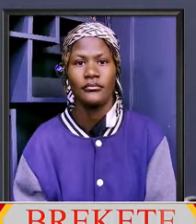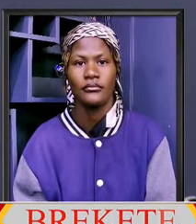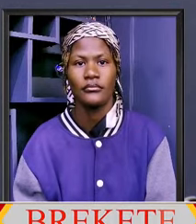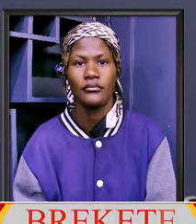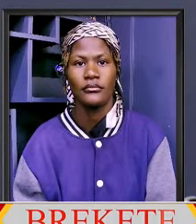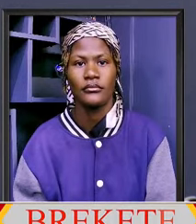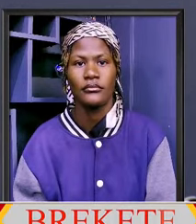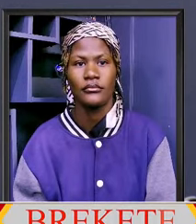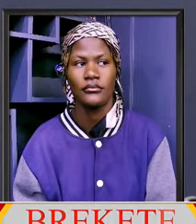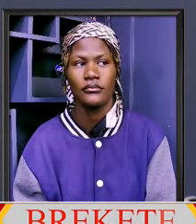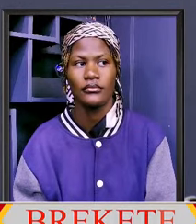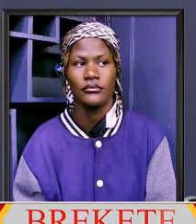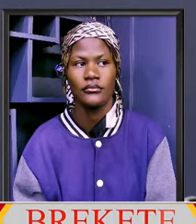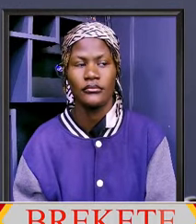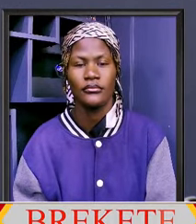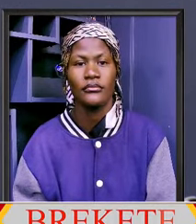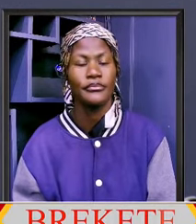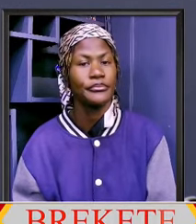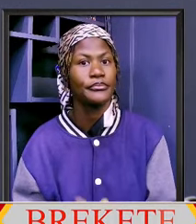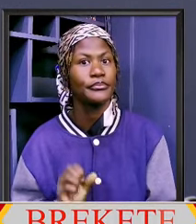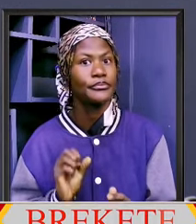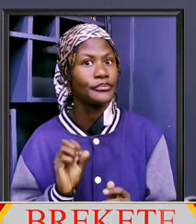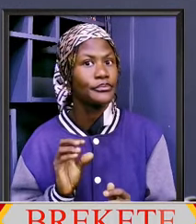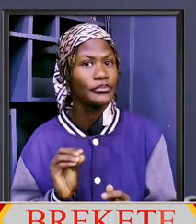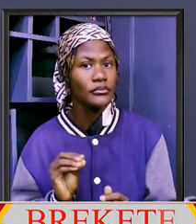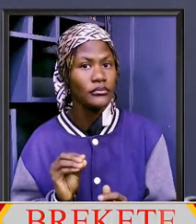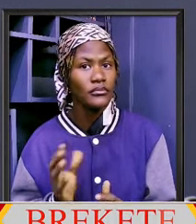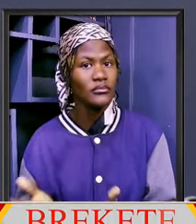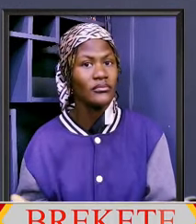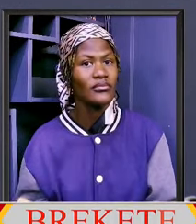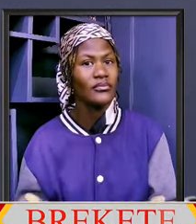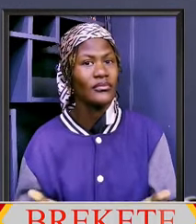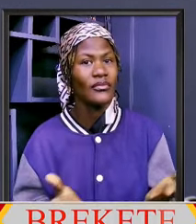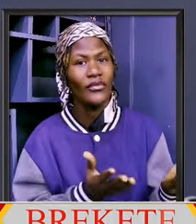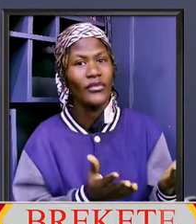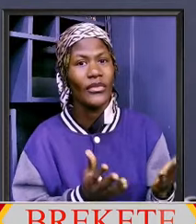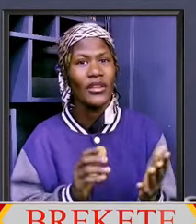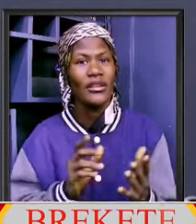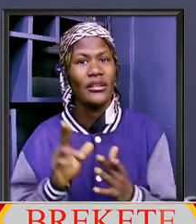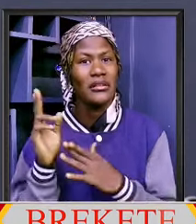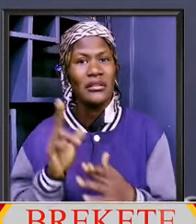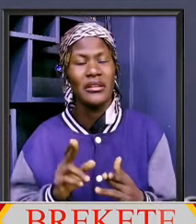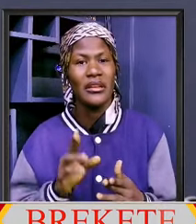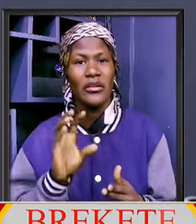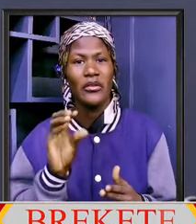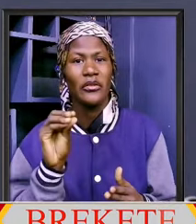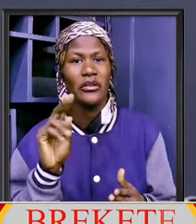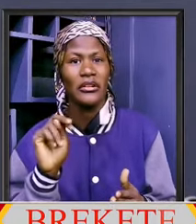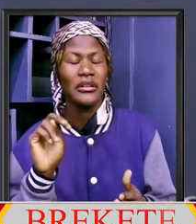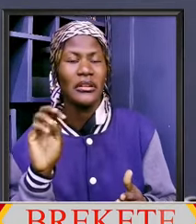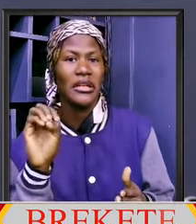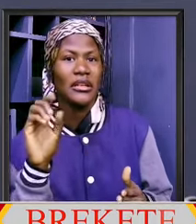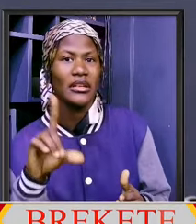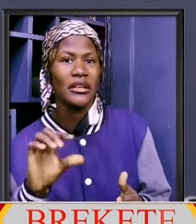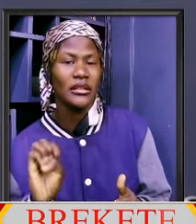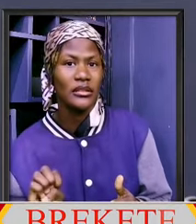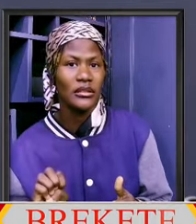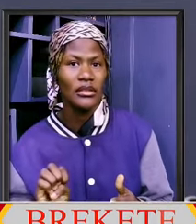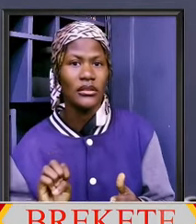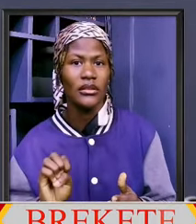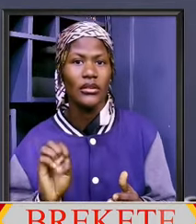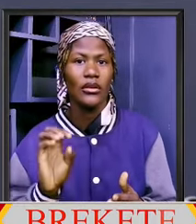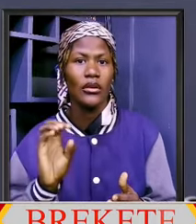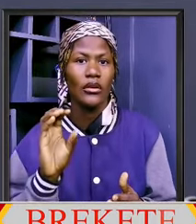Mention. So, carry retired colonel, make and controller general of